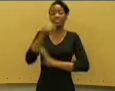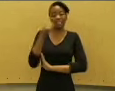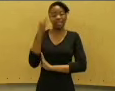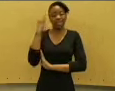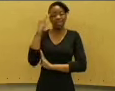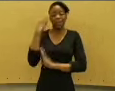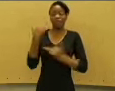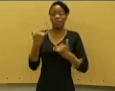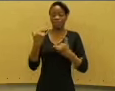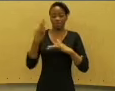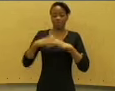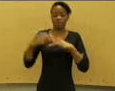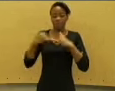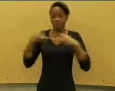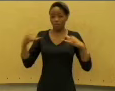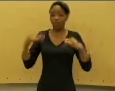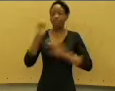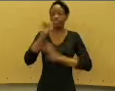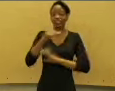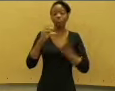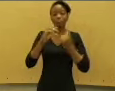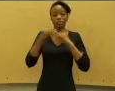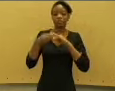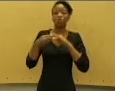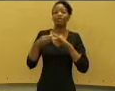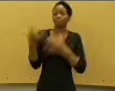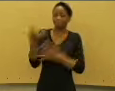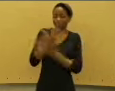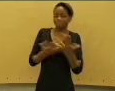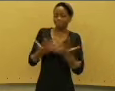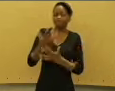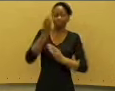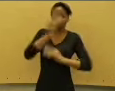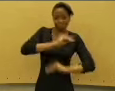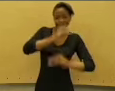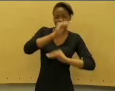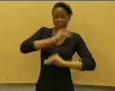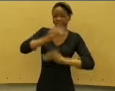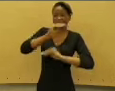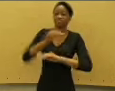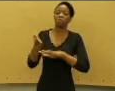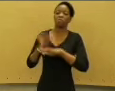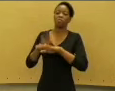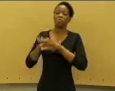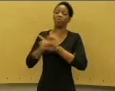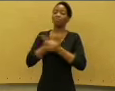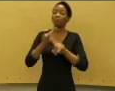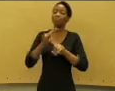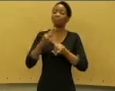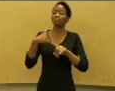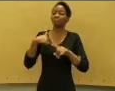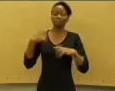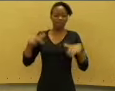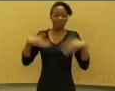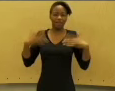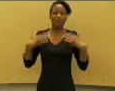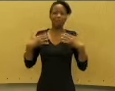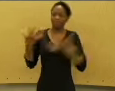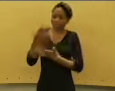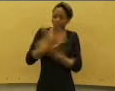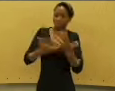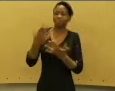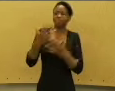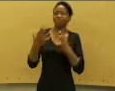the ones that keep reimagining the conversations, but I'm glad that we're able to have the conversations. So,